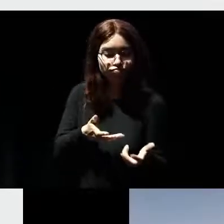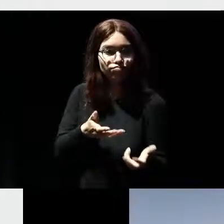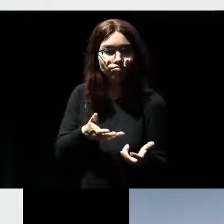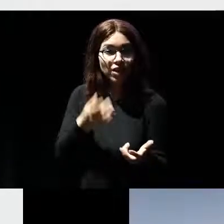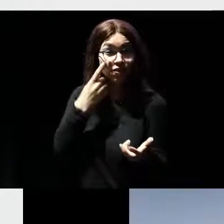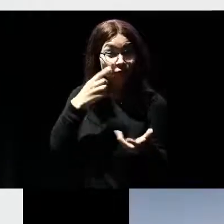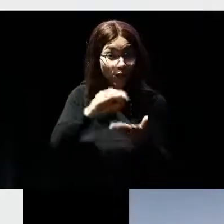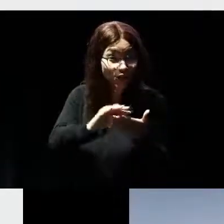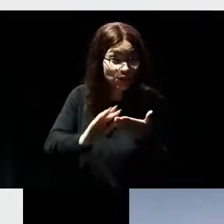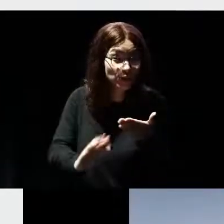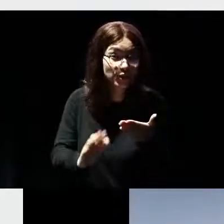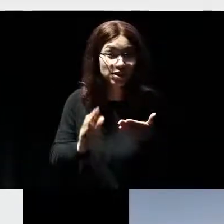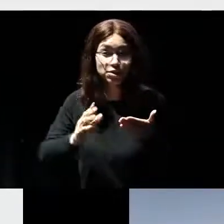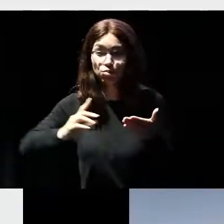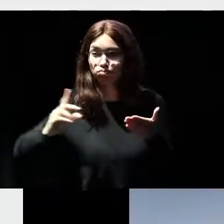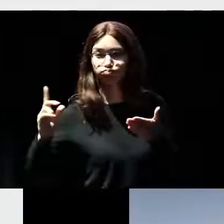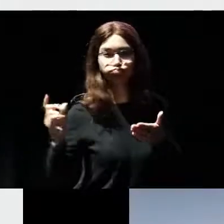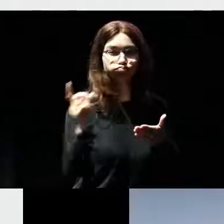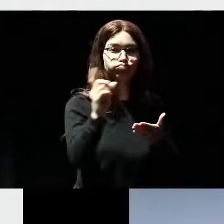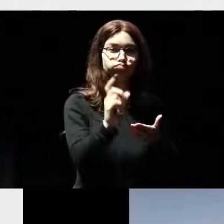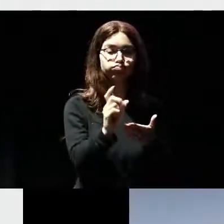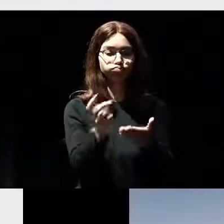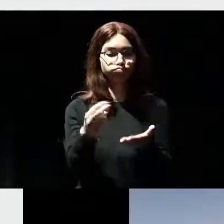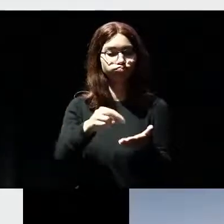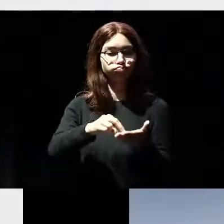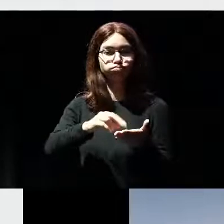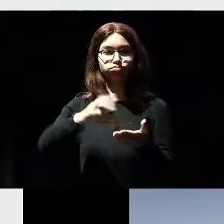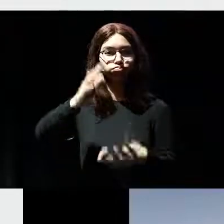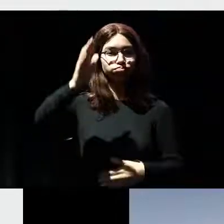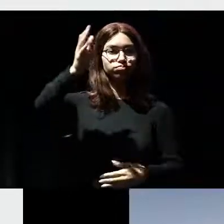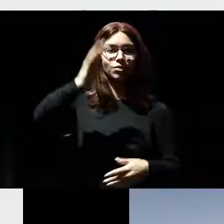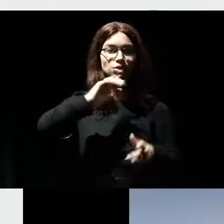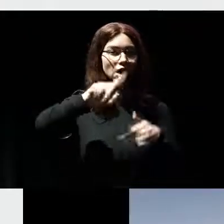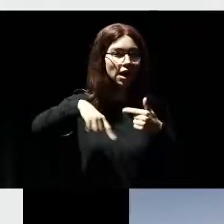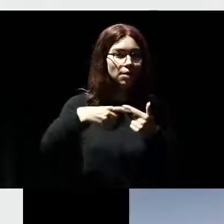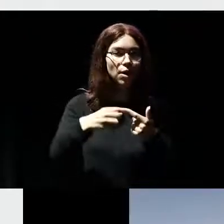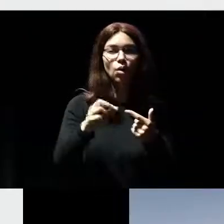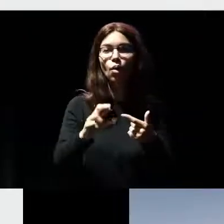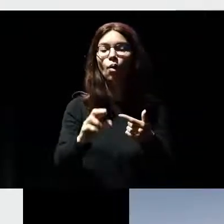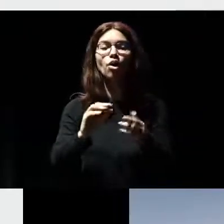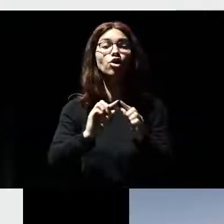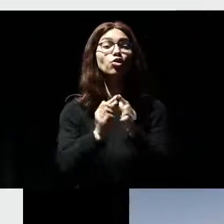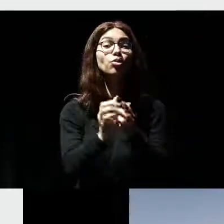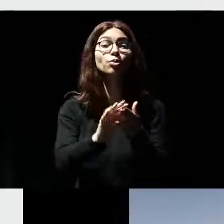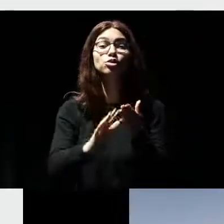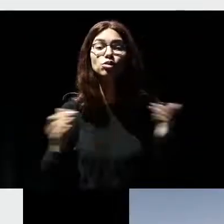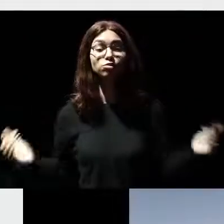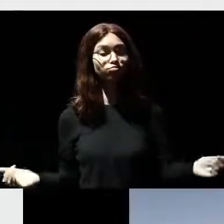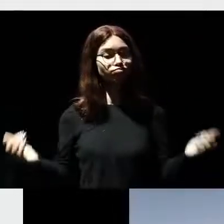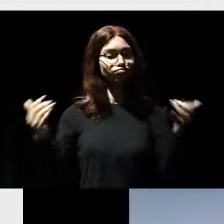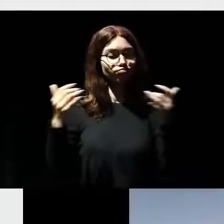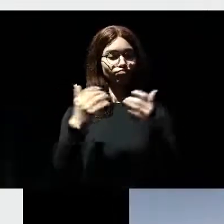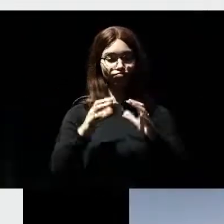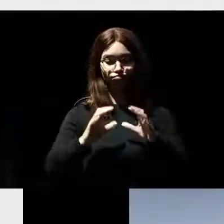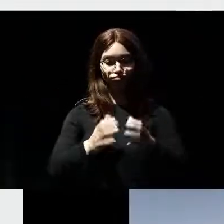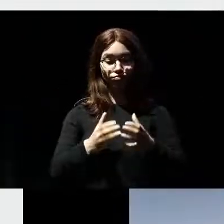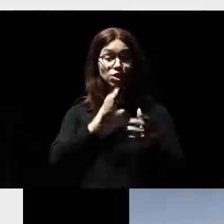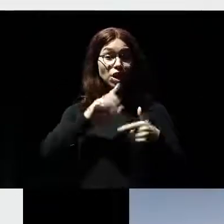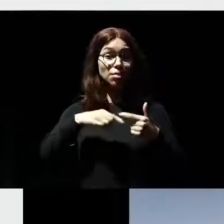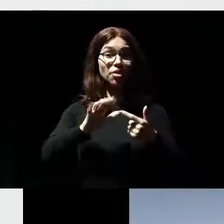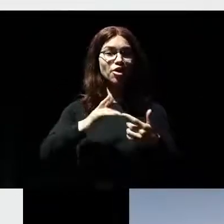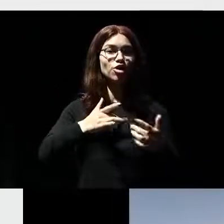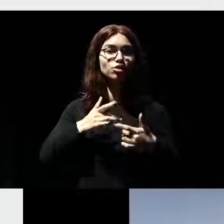For a student to talk about, or a group of students to talk about